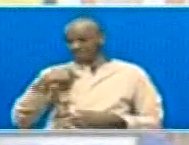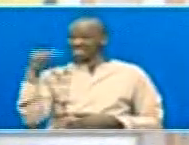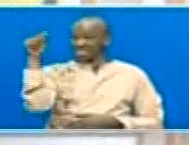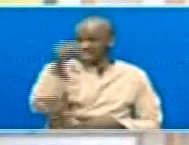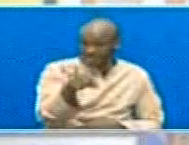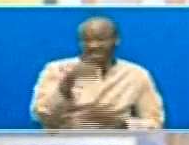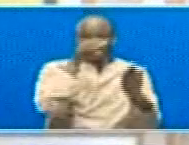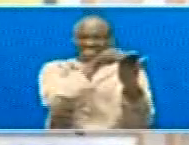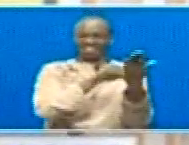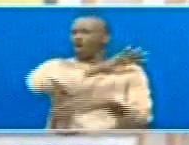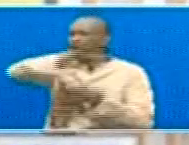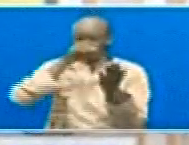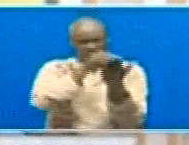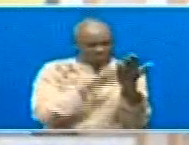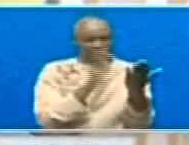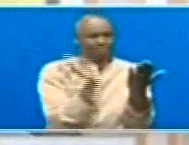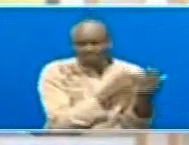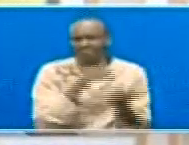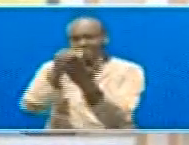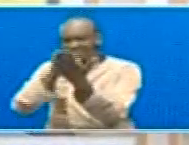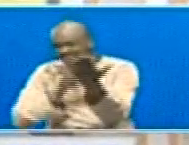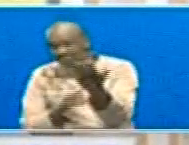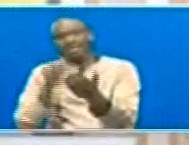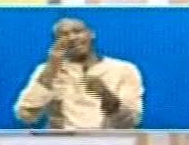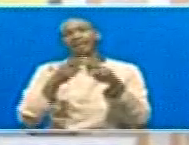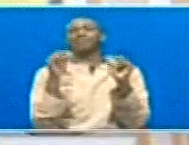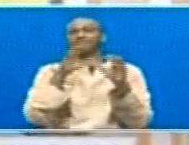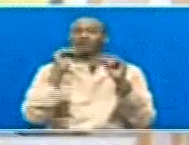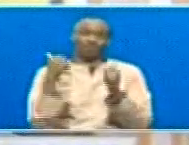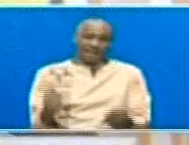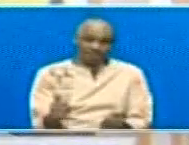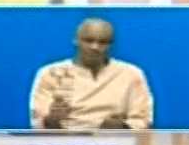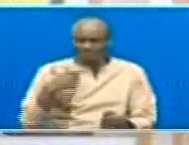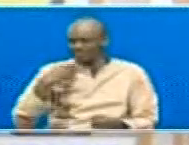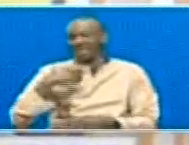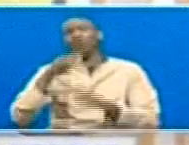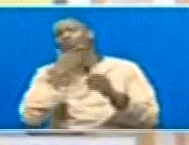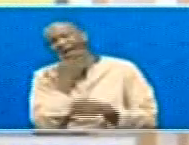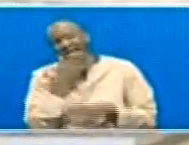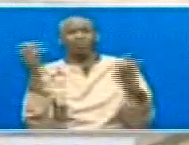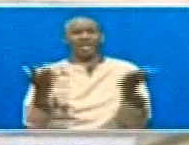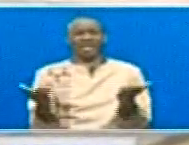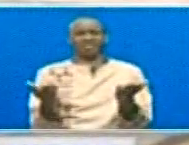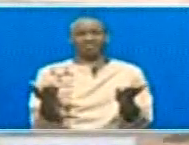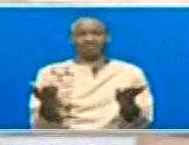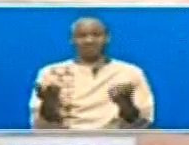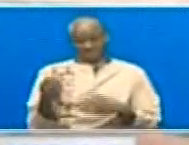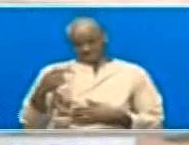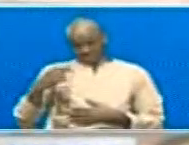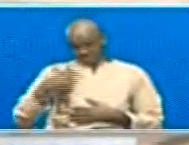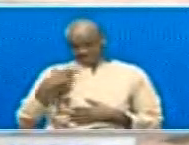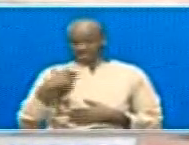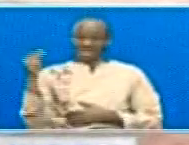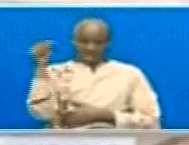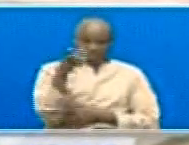Nimeangalia listi sote. Sijapata jina yake. Sasa ndio nimeshindwa ako wapi. Jana tulikuwa